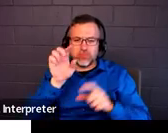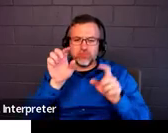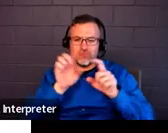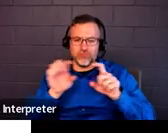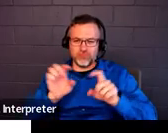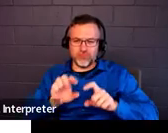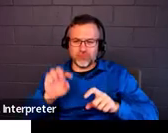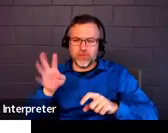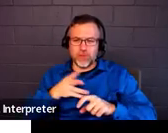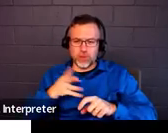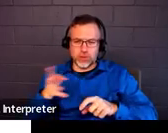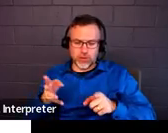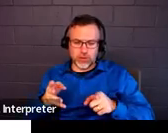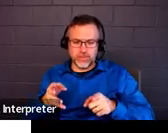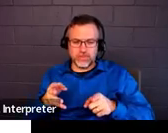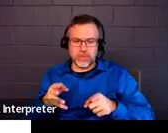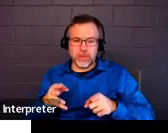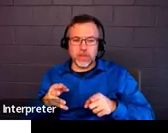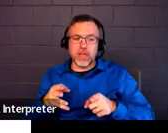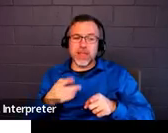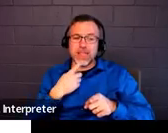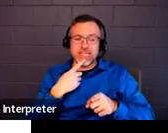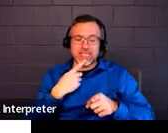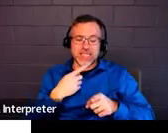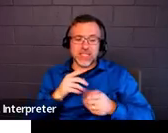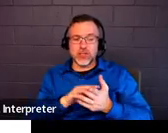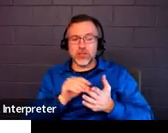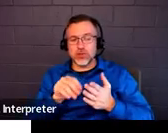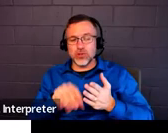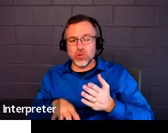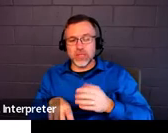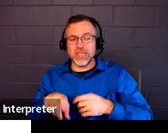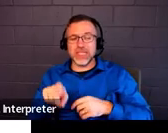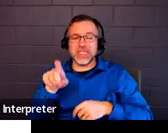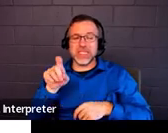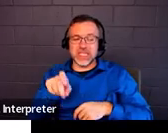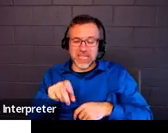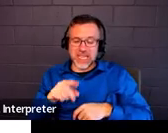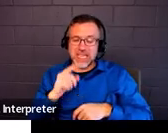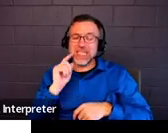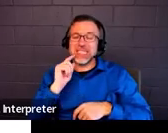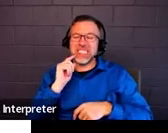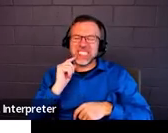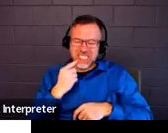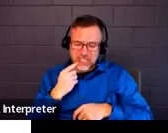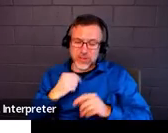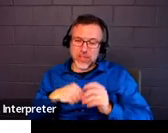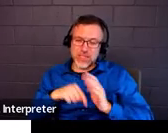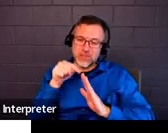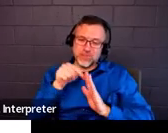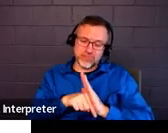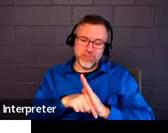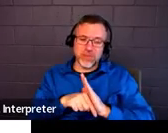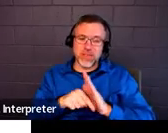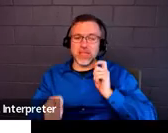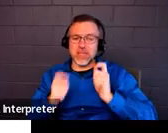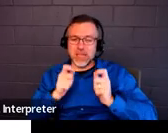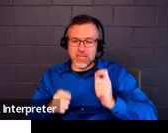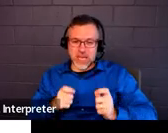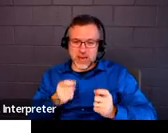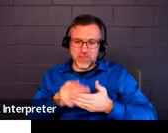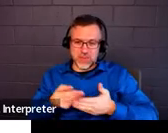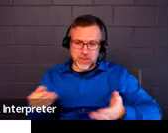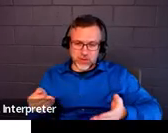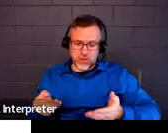to determine that given the student's need for extensively adapted materials and consistently high levels of support, the